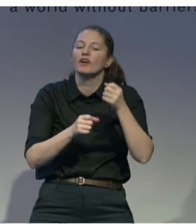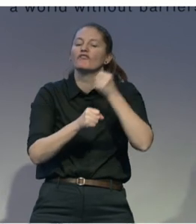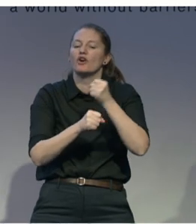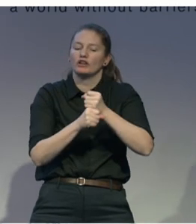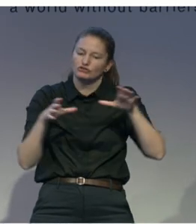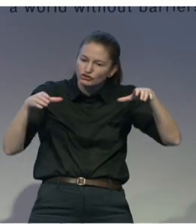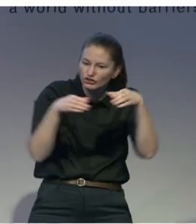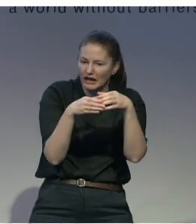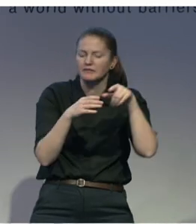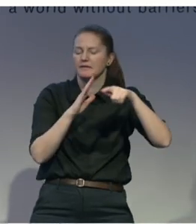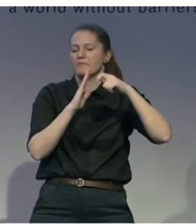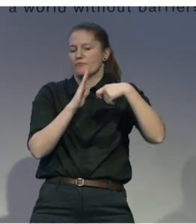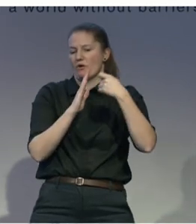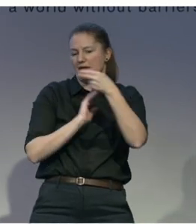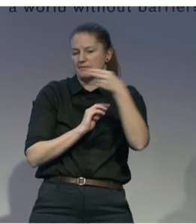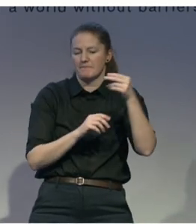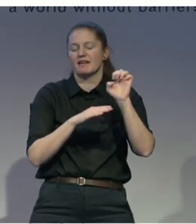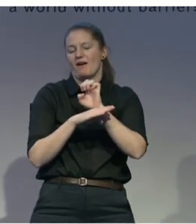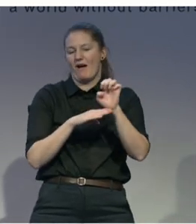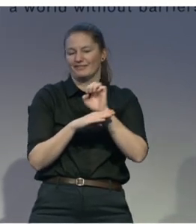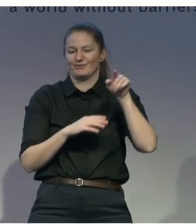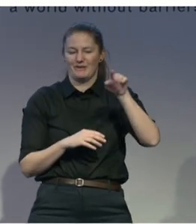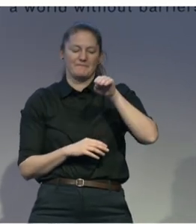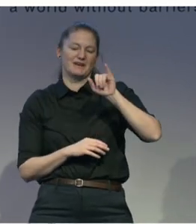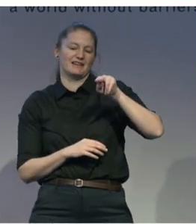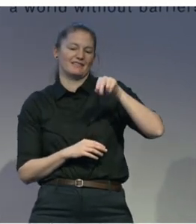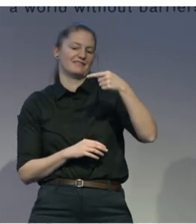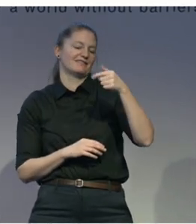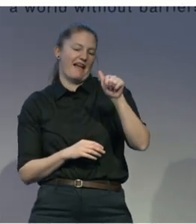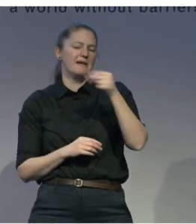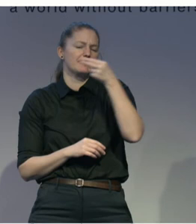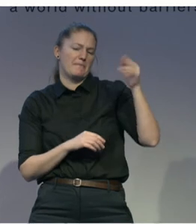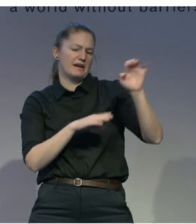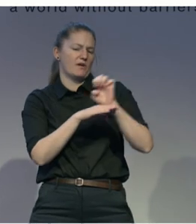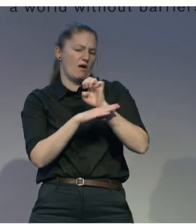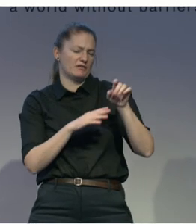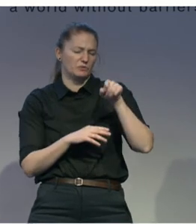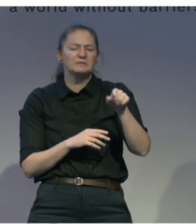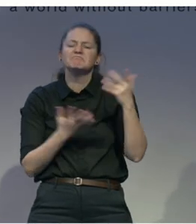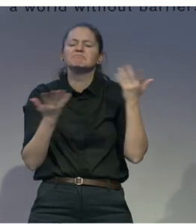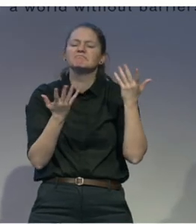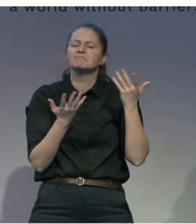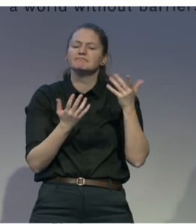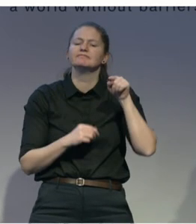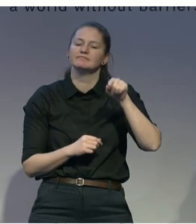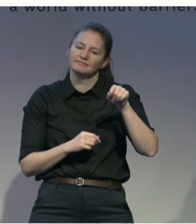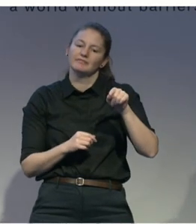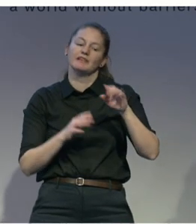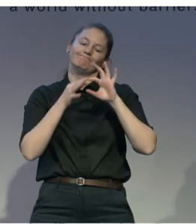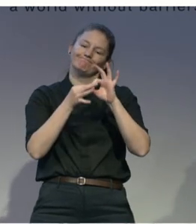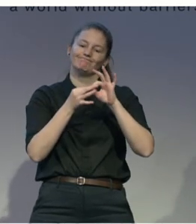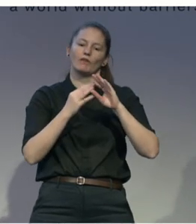of Ecuador. As part of the Minga project, we promote a community-based development of local